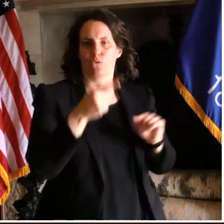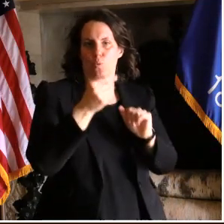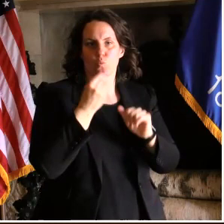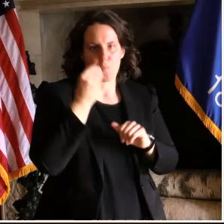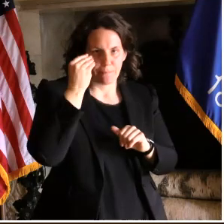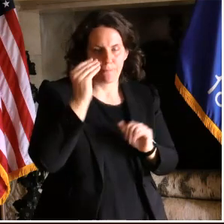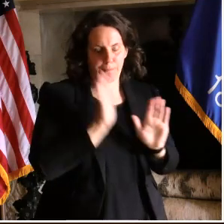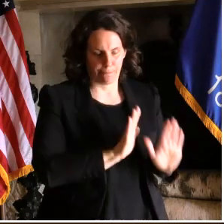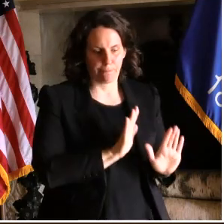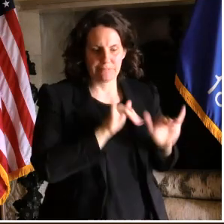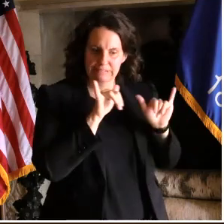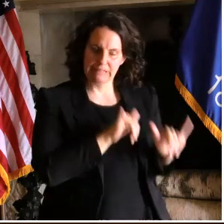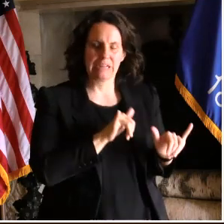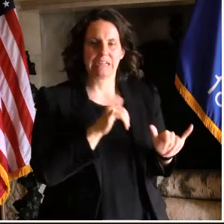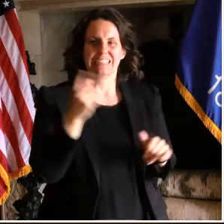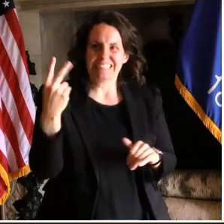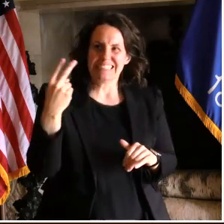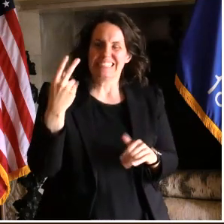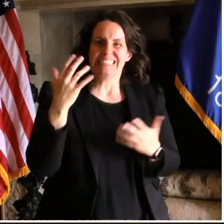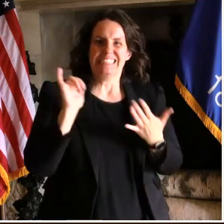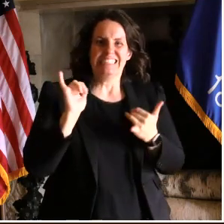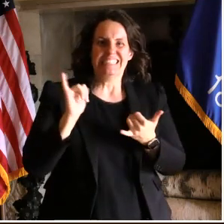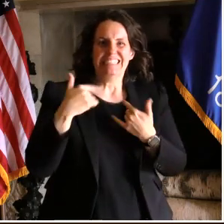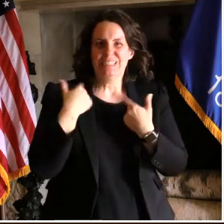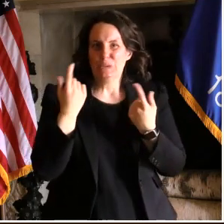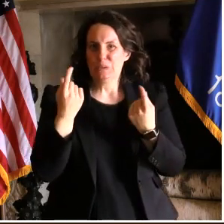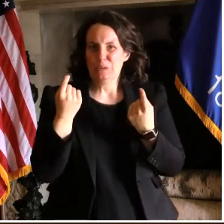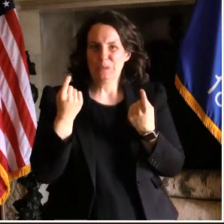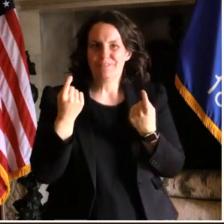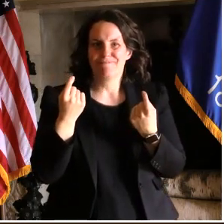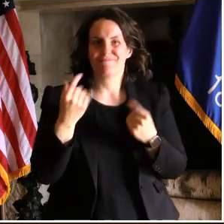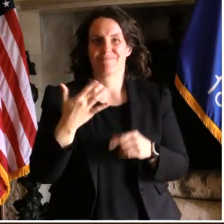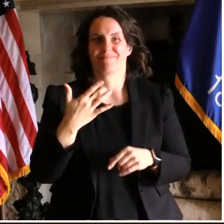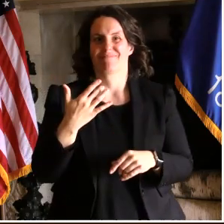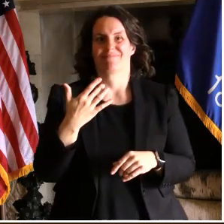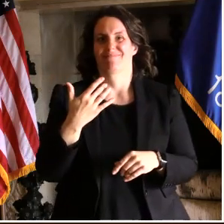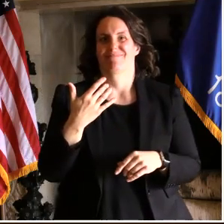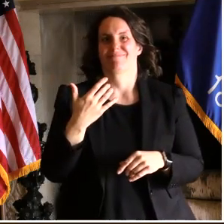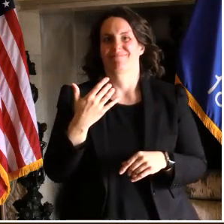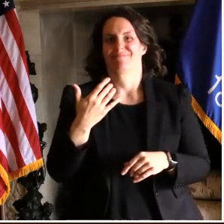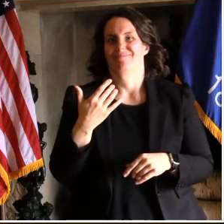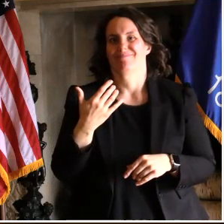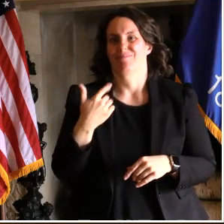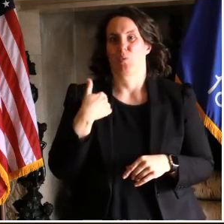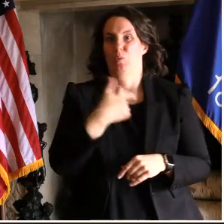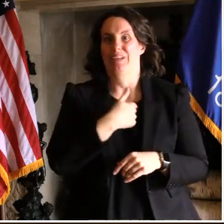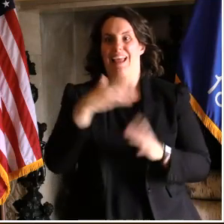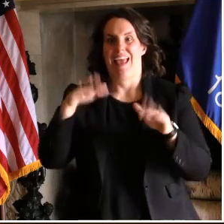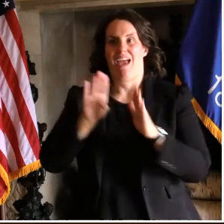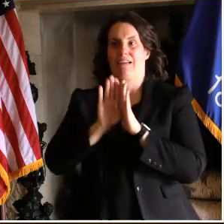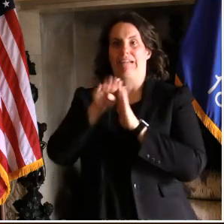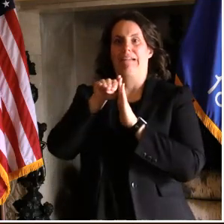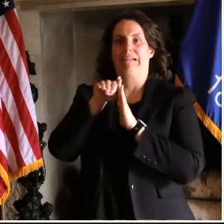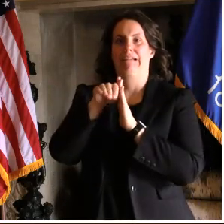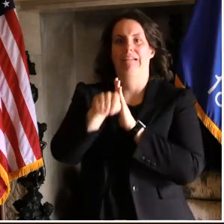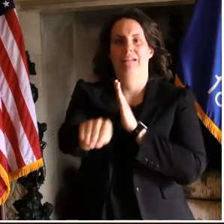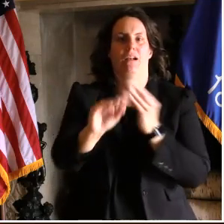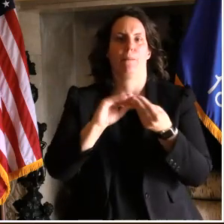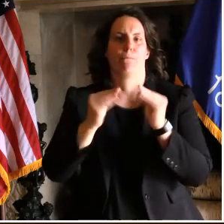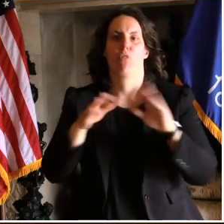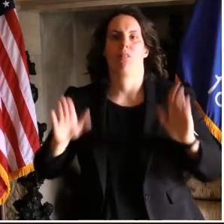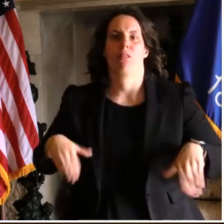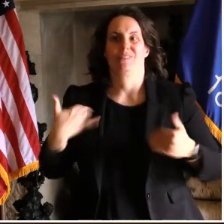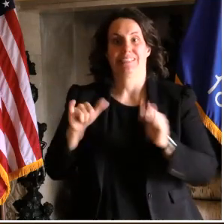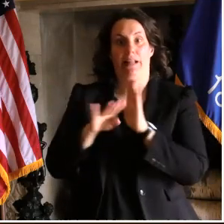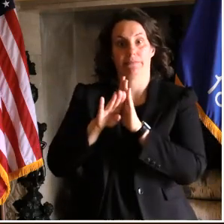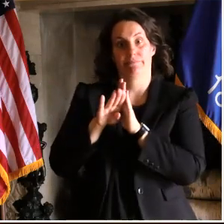the point where we wanted to be. And so I accepted that advice. Science is important to me, and I followed the science. But in turn, I also